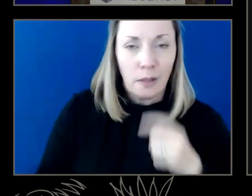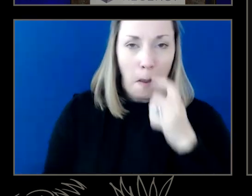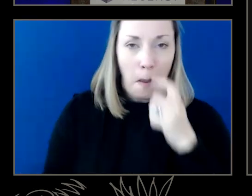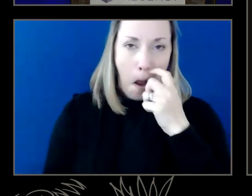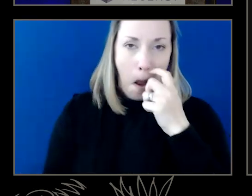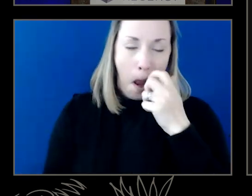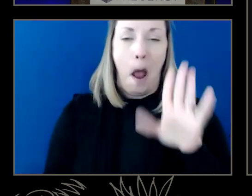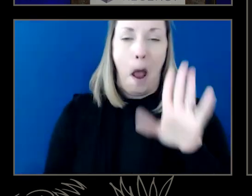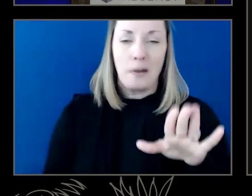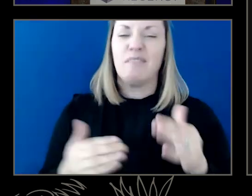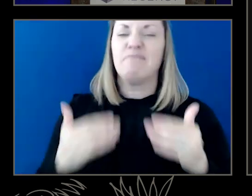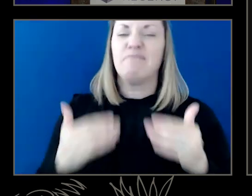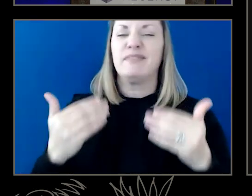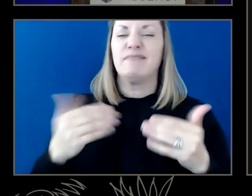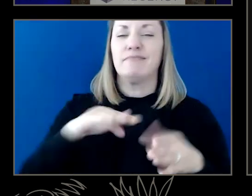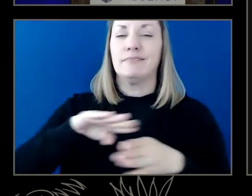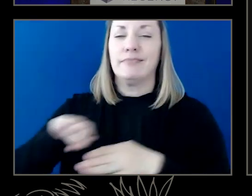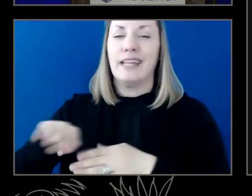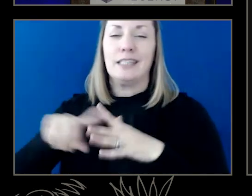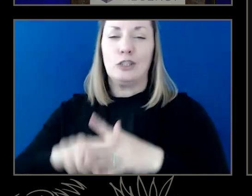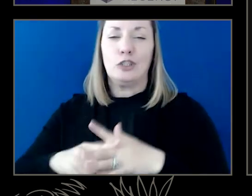All right, let's get started.